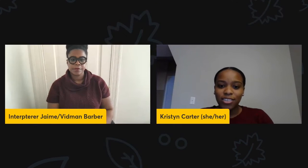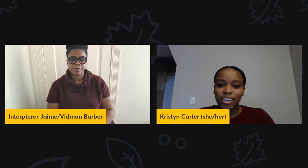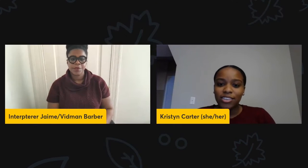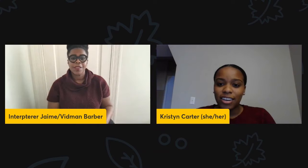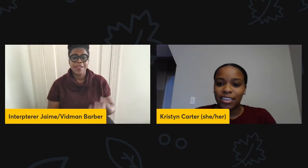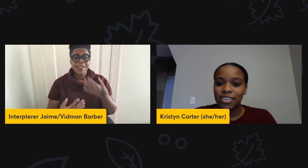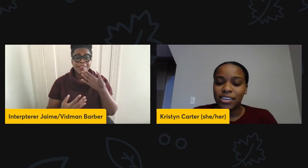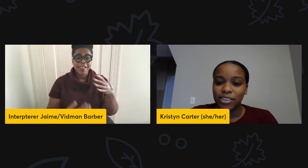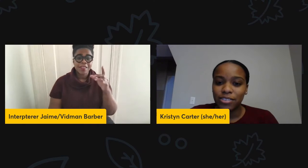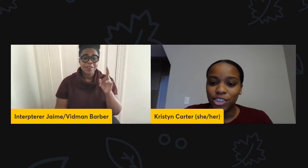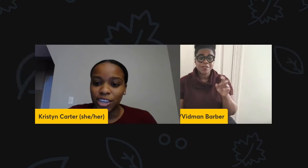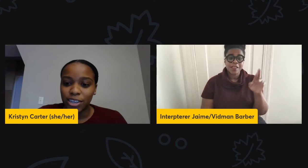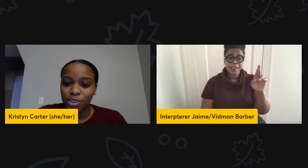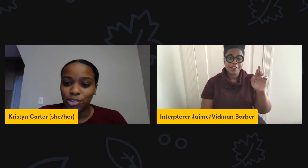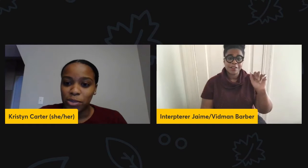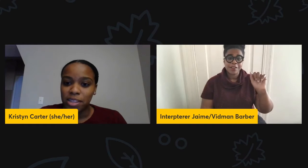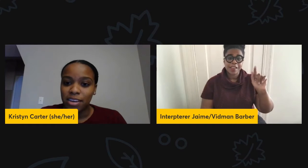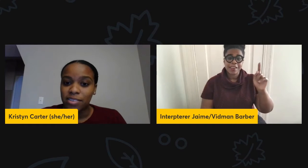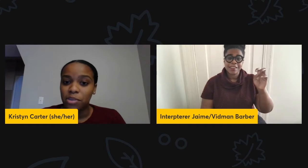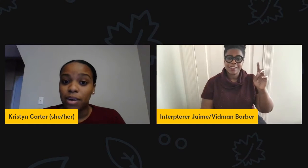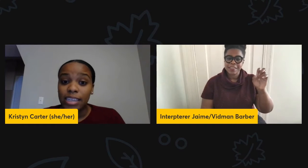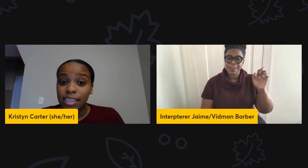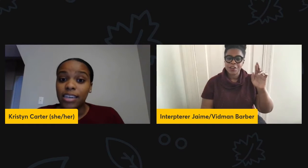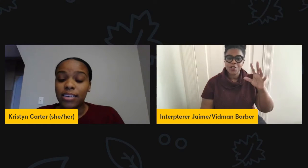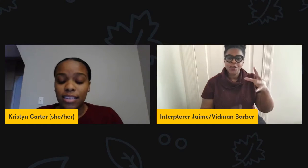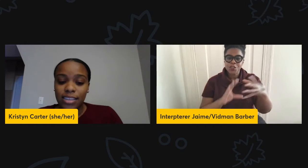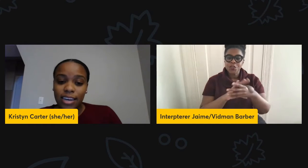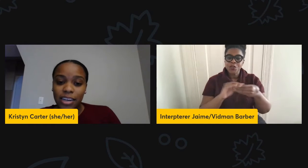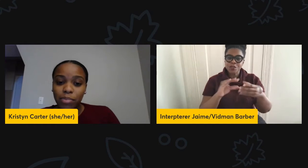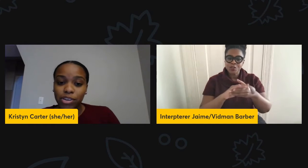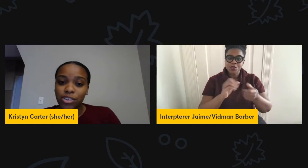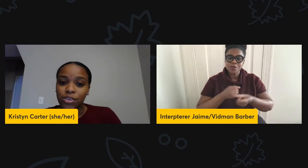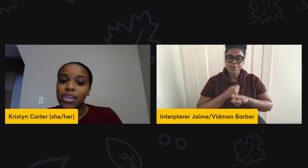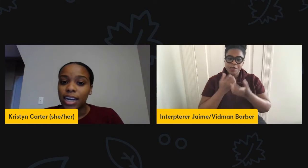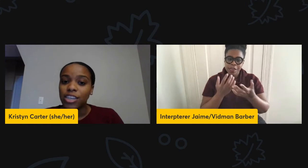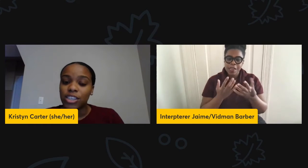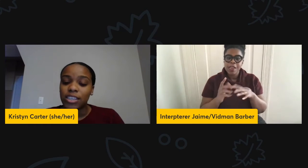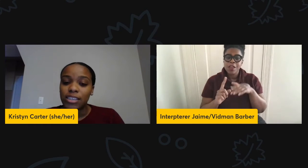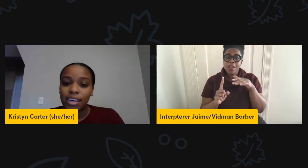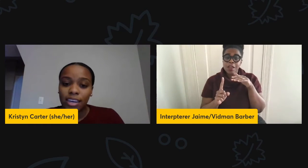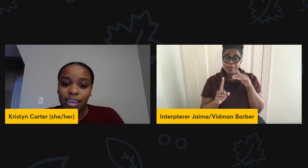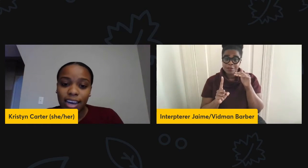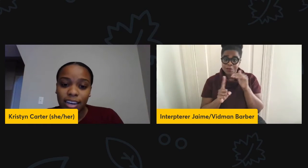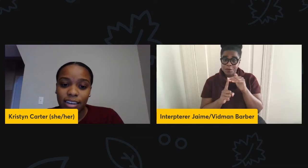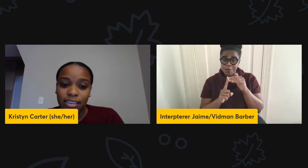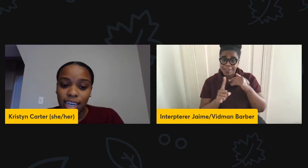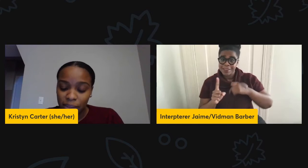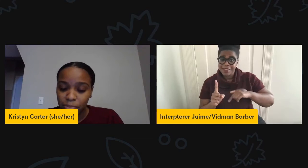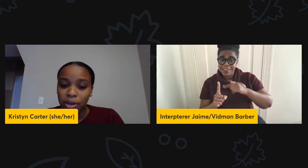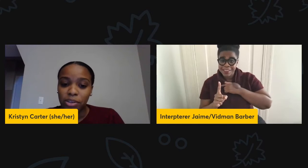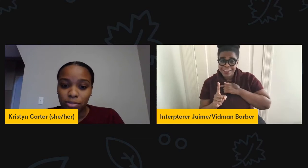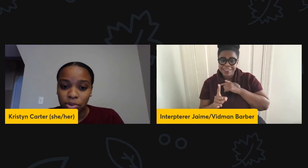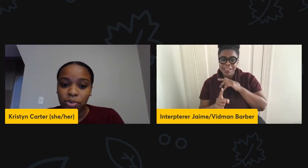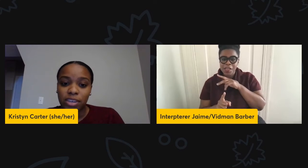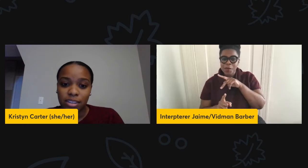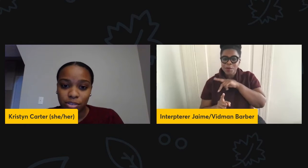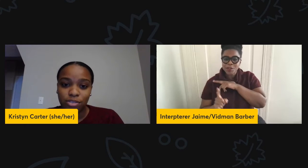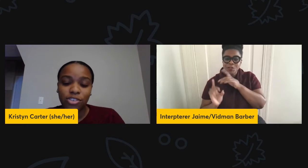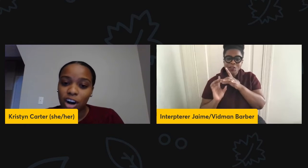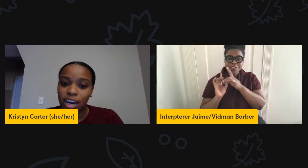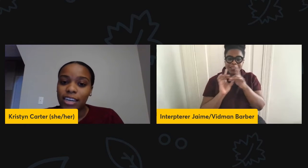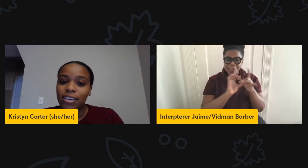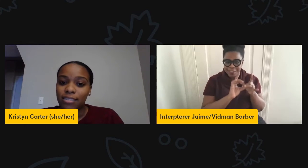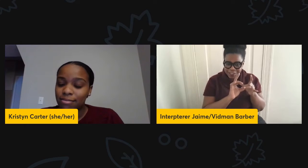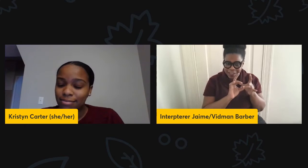Thank you, Dr. Alexander, for sharing your story with us and reminding us that a personal connection can definitely propel you forward in